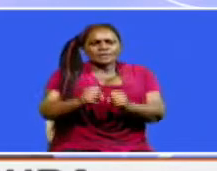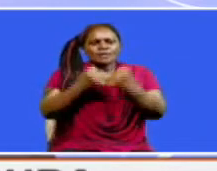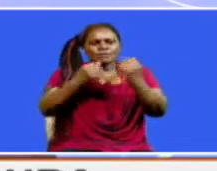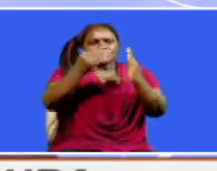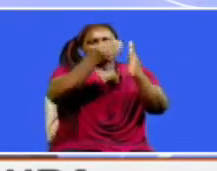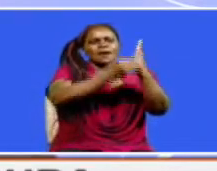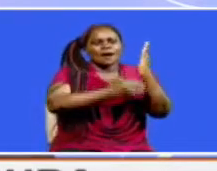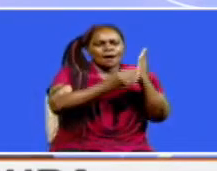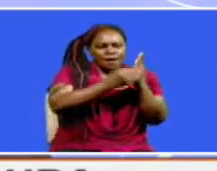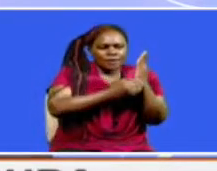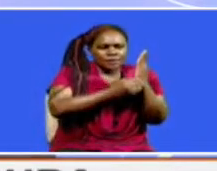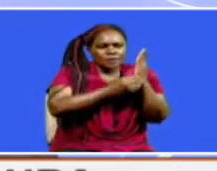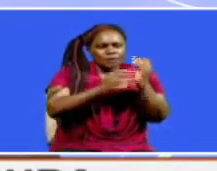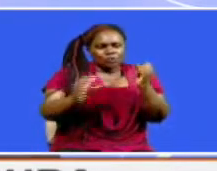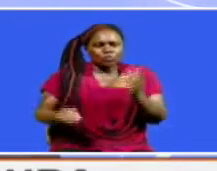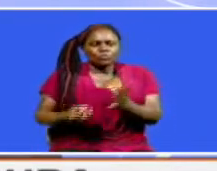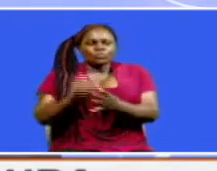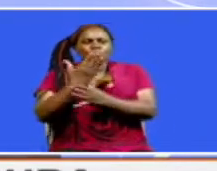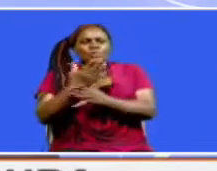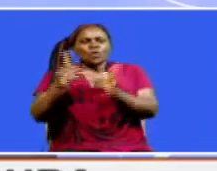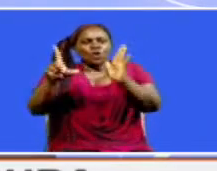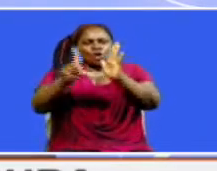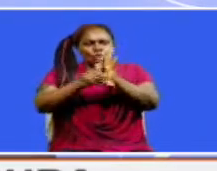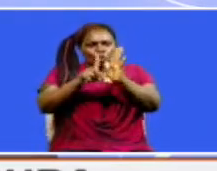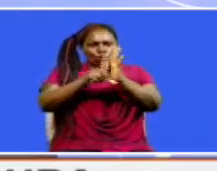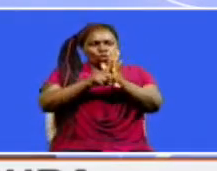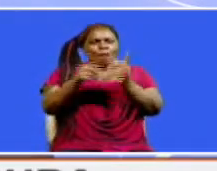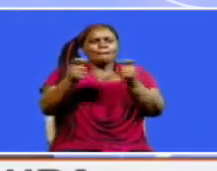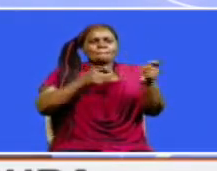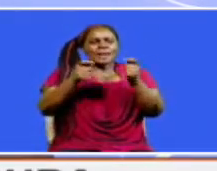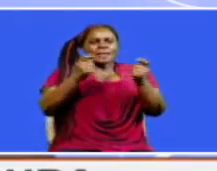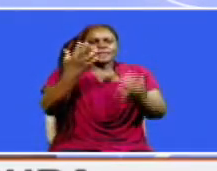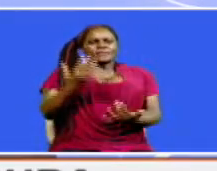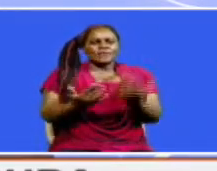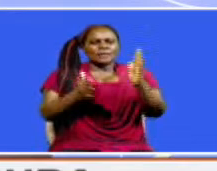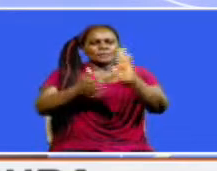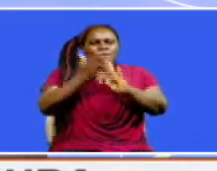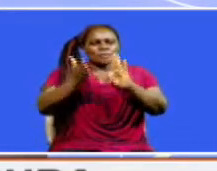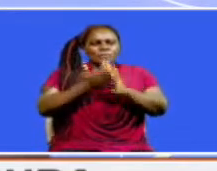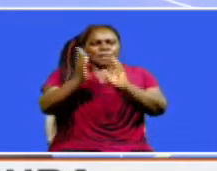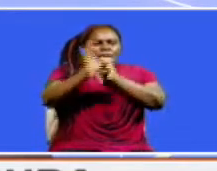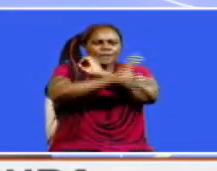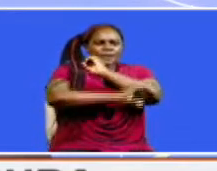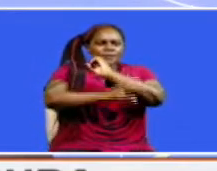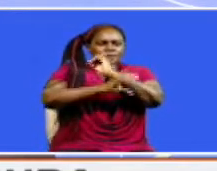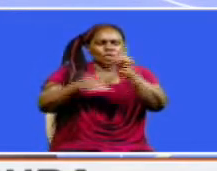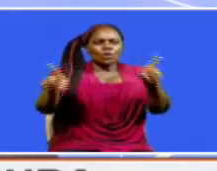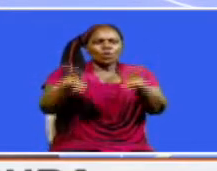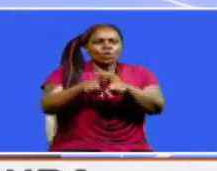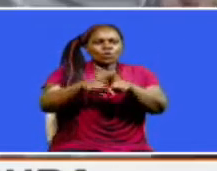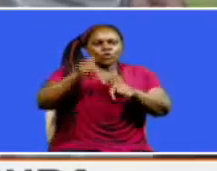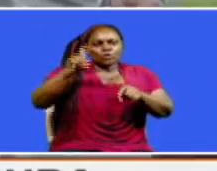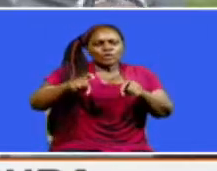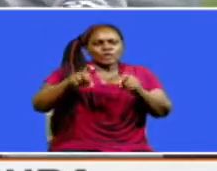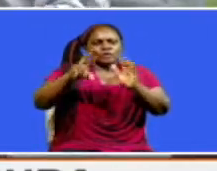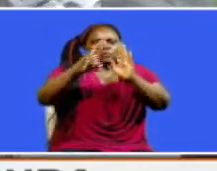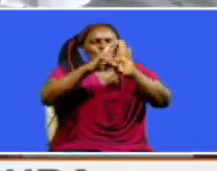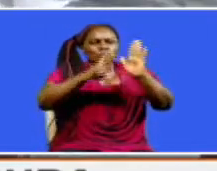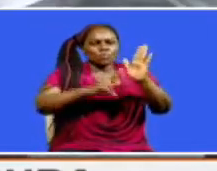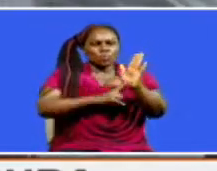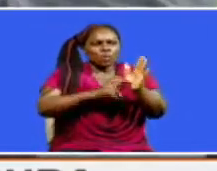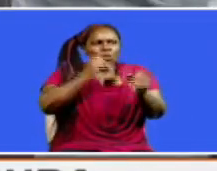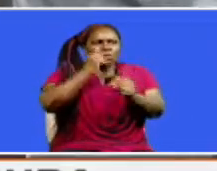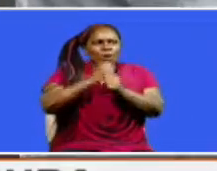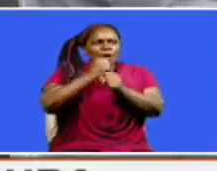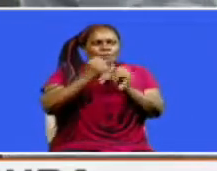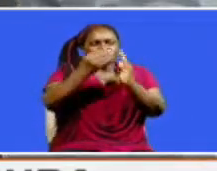Act to bring about laws that are going to manage fire emergencies in this country. Also, we need regulations to